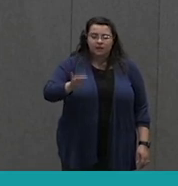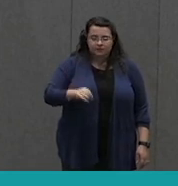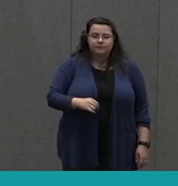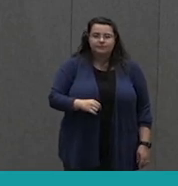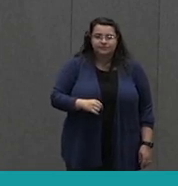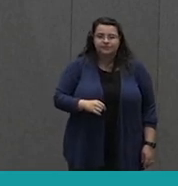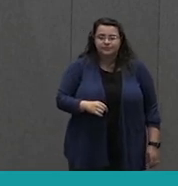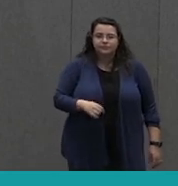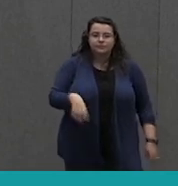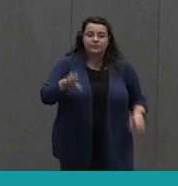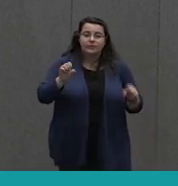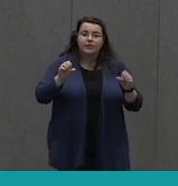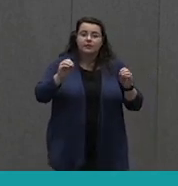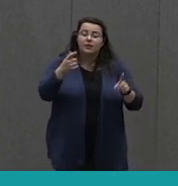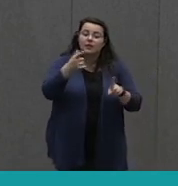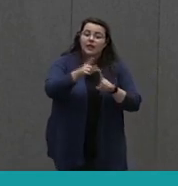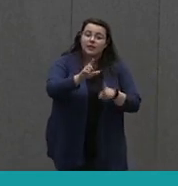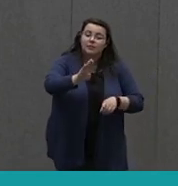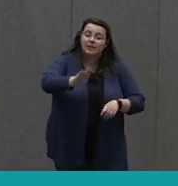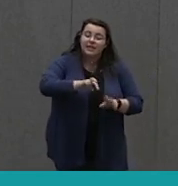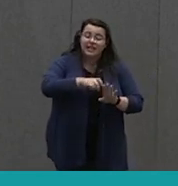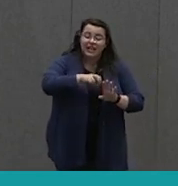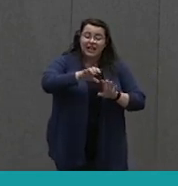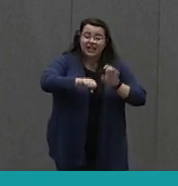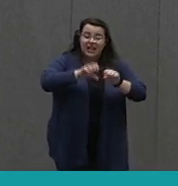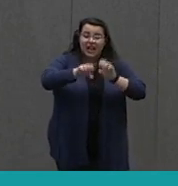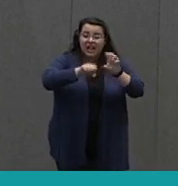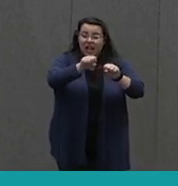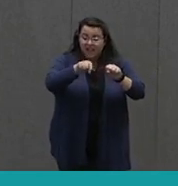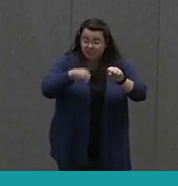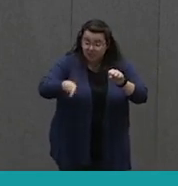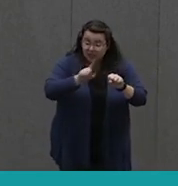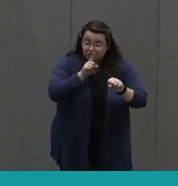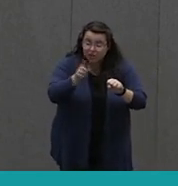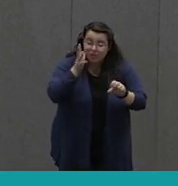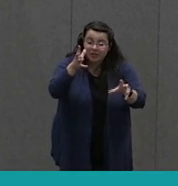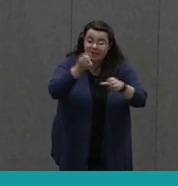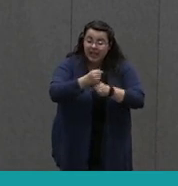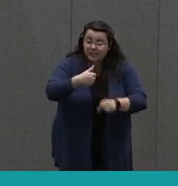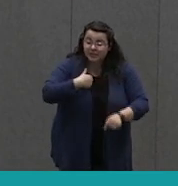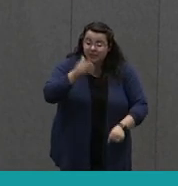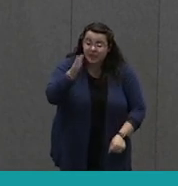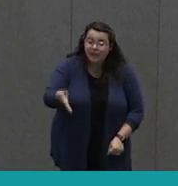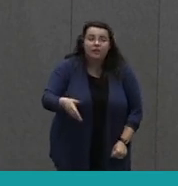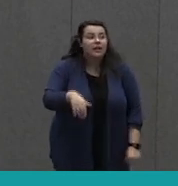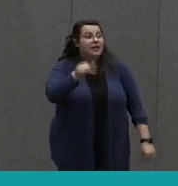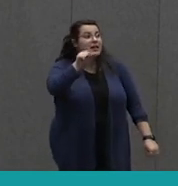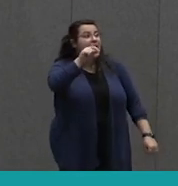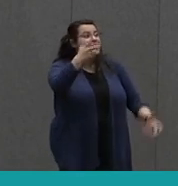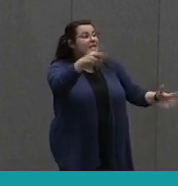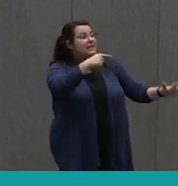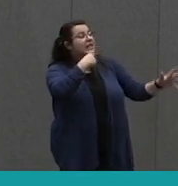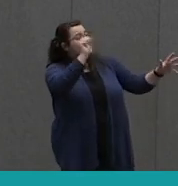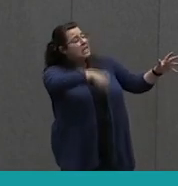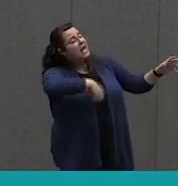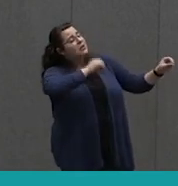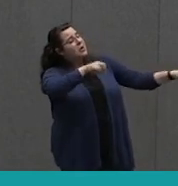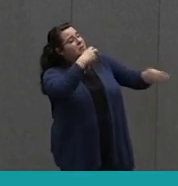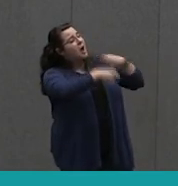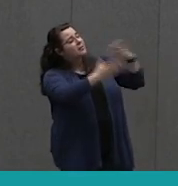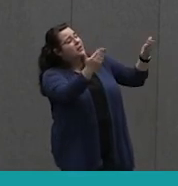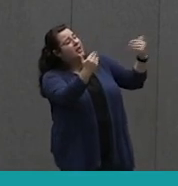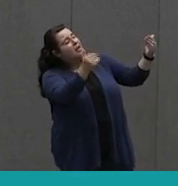slide. And then I'm going to start playing a game. So I say all of these letters are little letter friends,